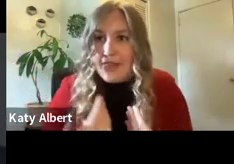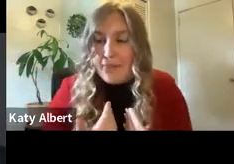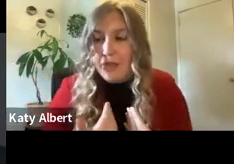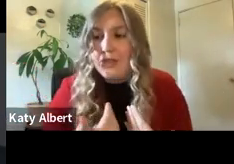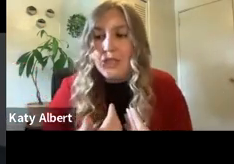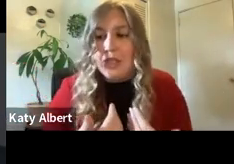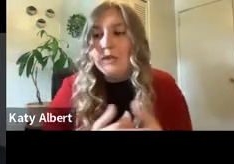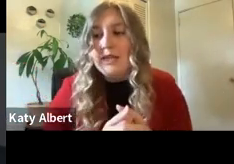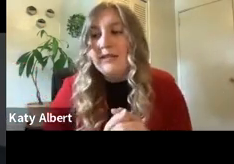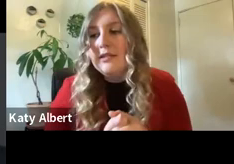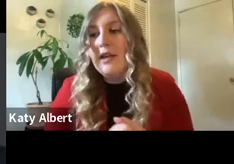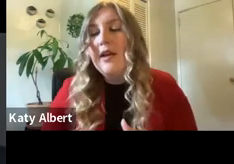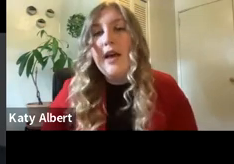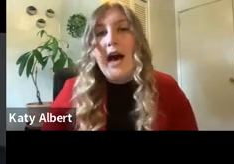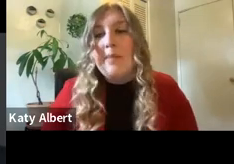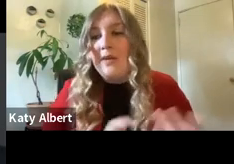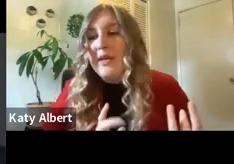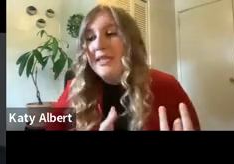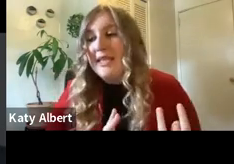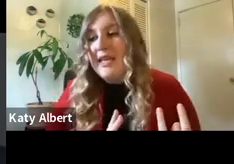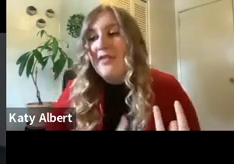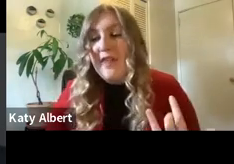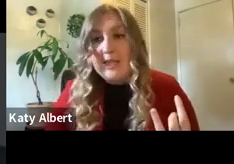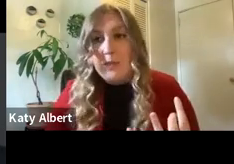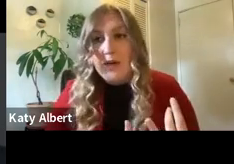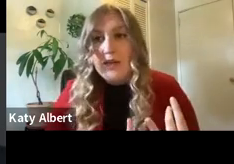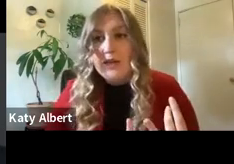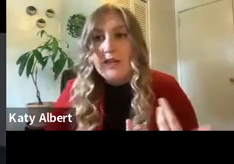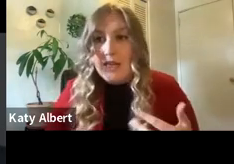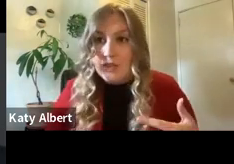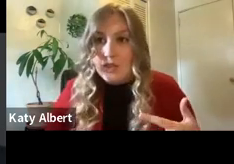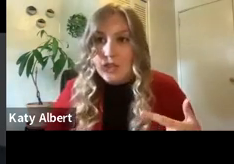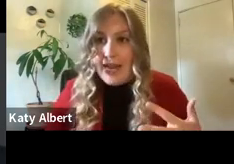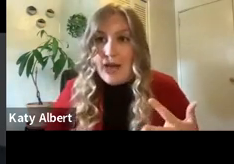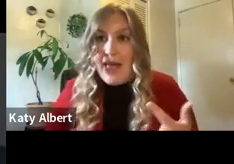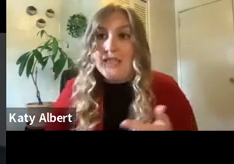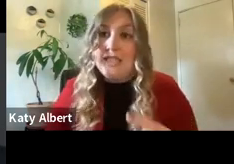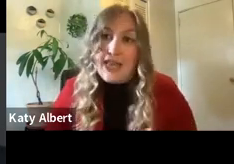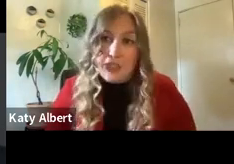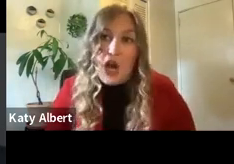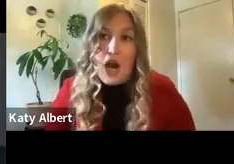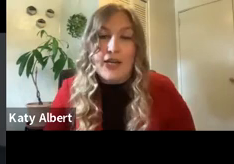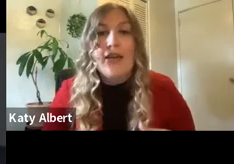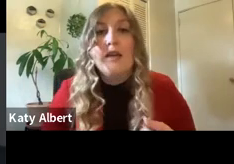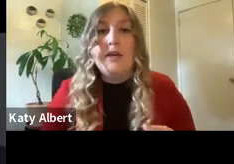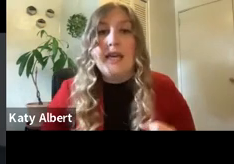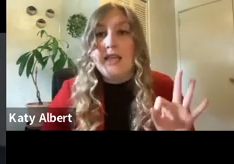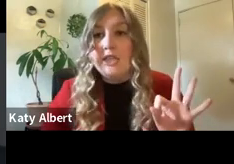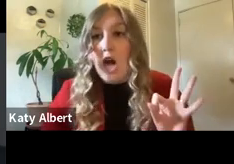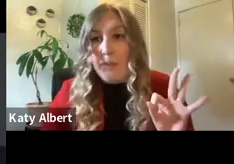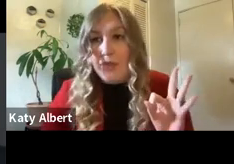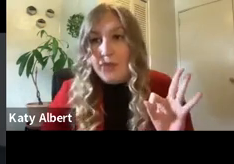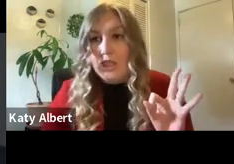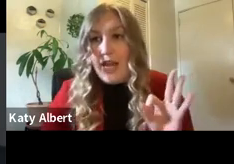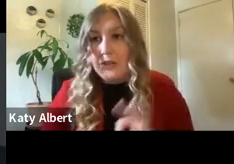channel that person uses. And we see Facebook, Instagram, and TikTok being